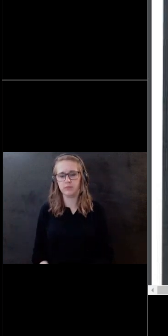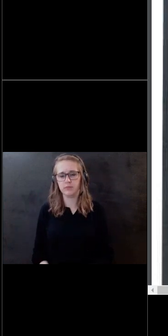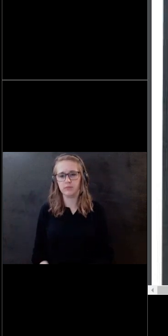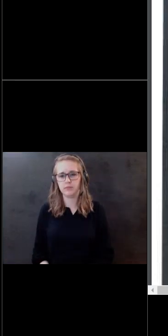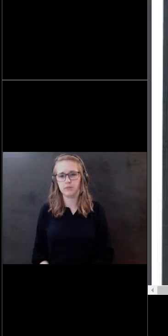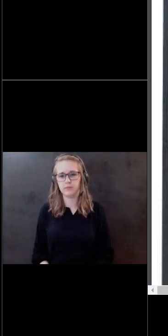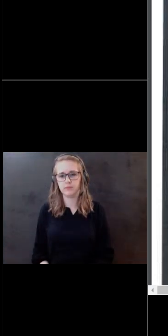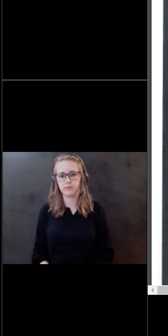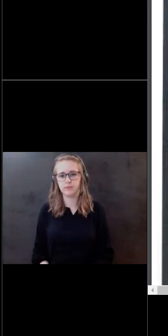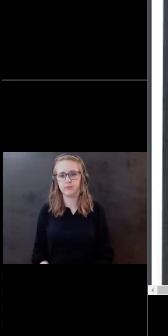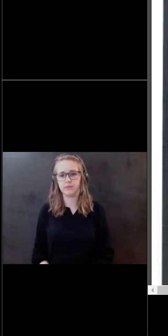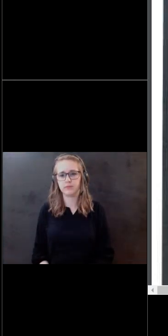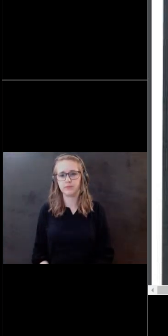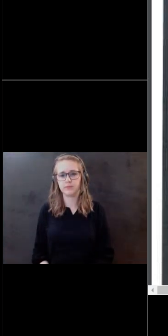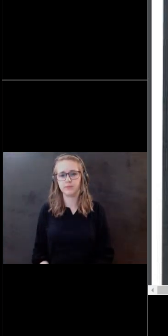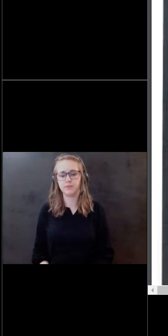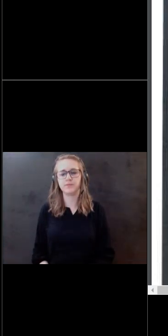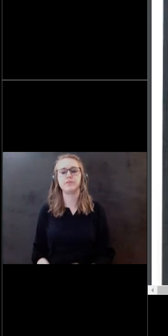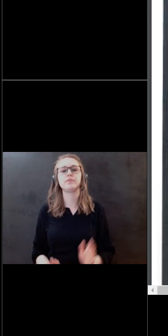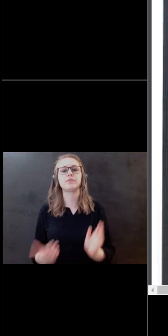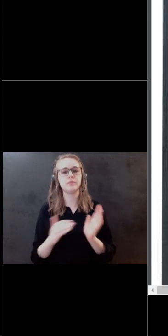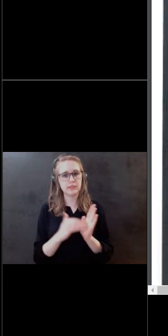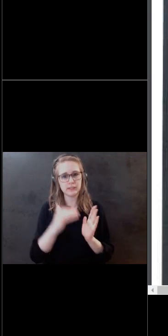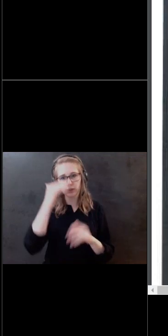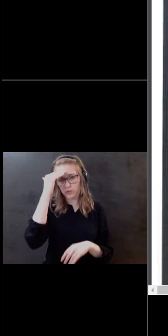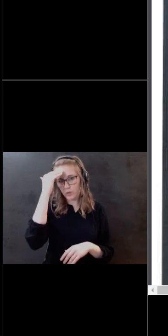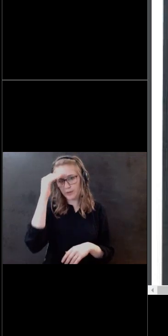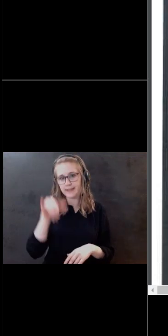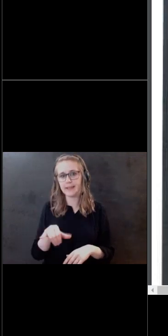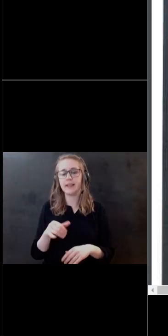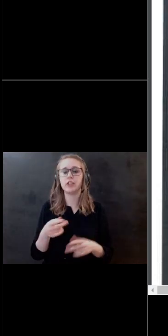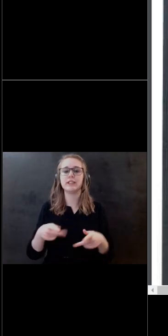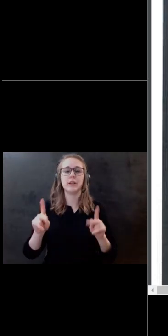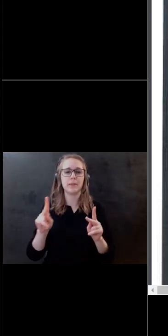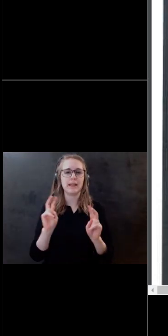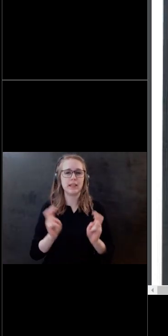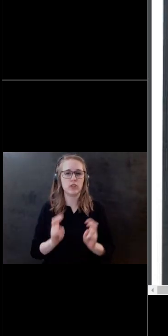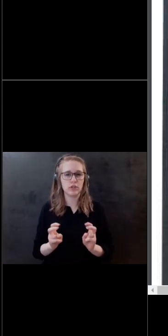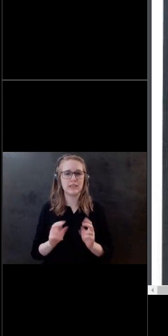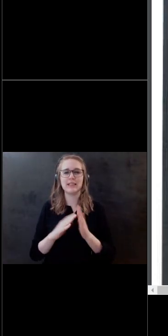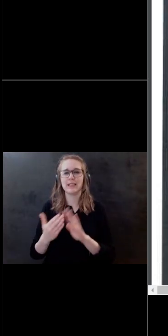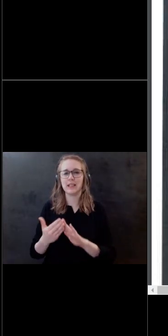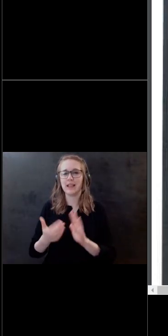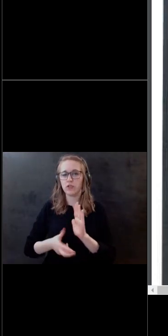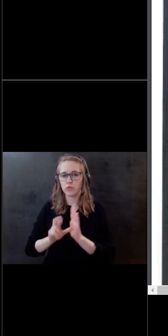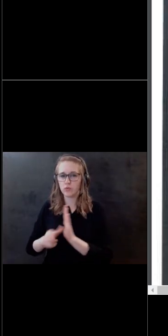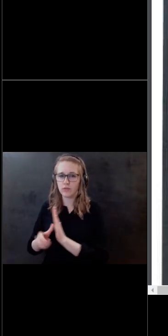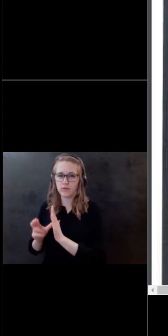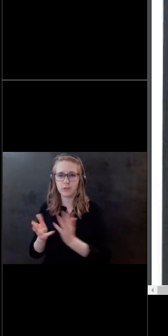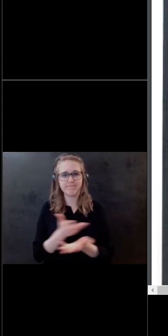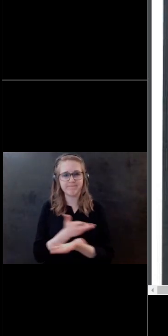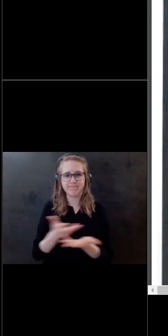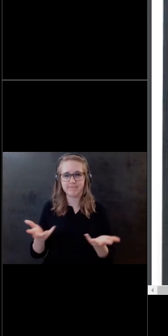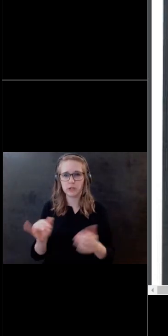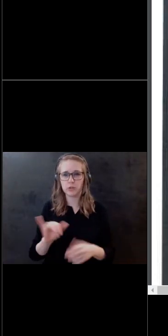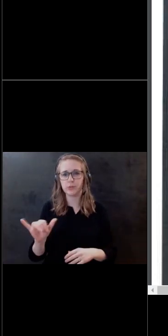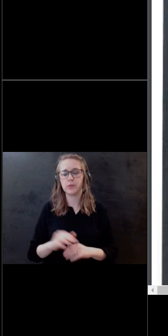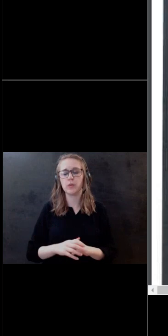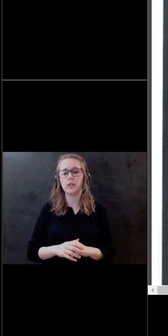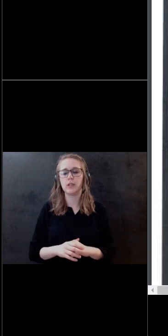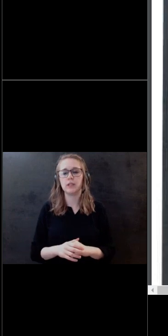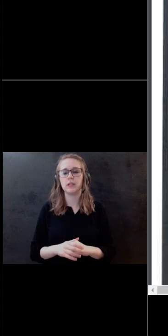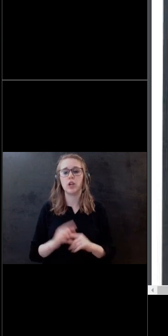Microphone. Again, knowing that there's some permitting issues in this, the city will have to review and go back and forth as well. So a